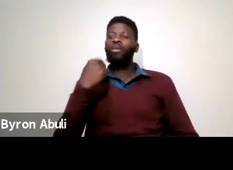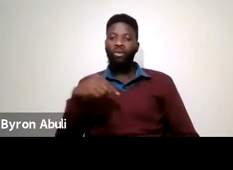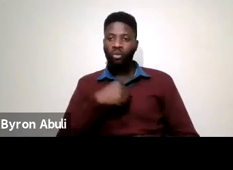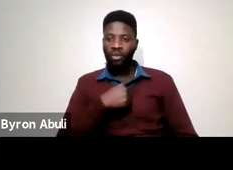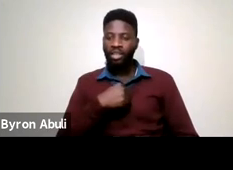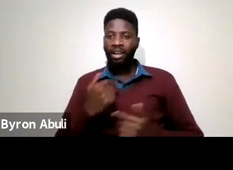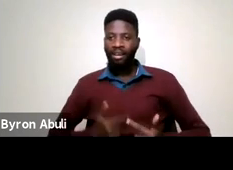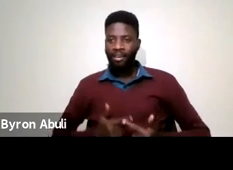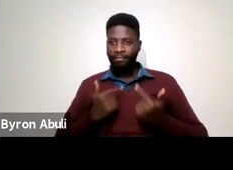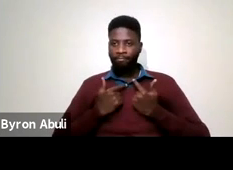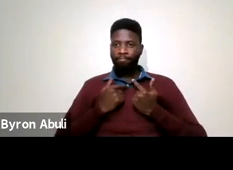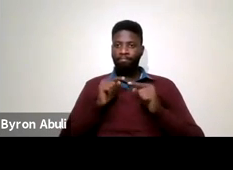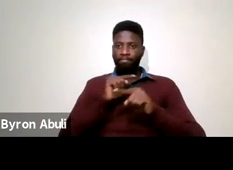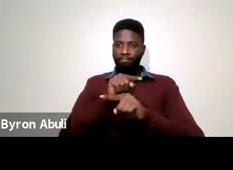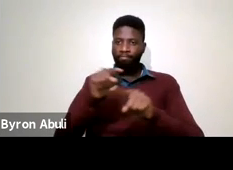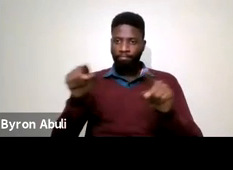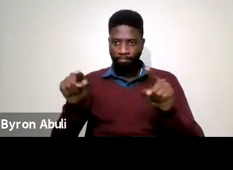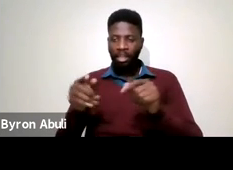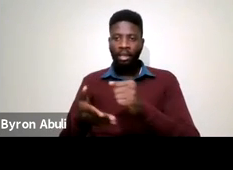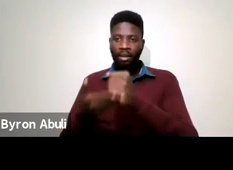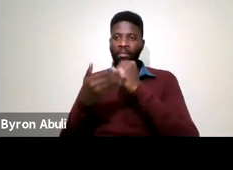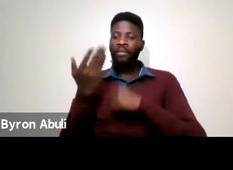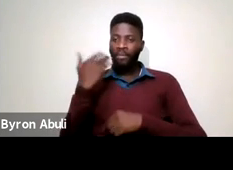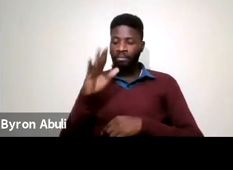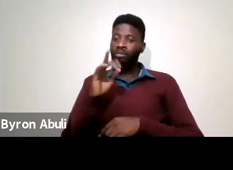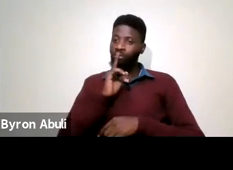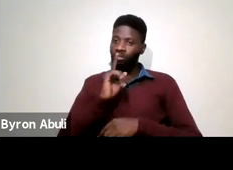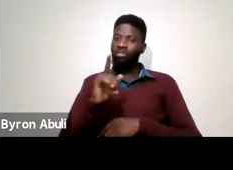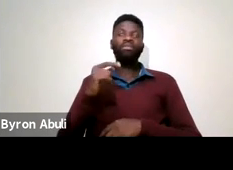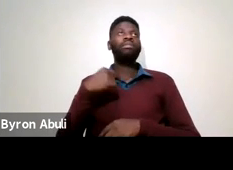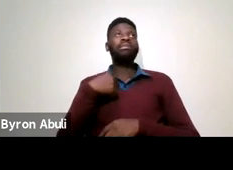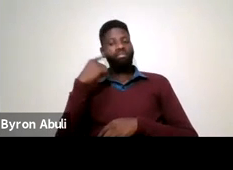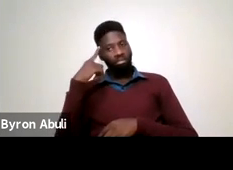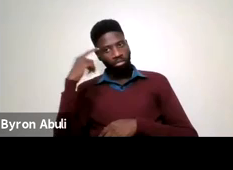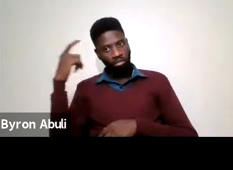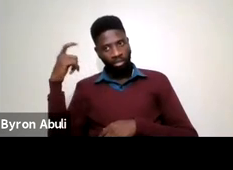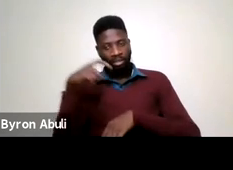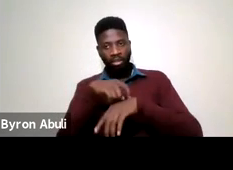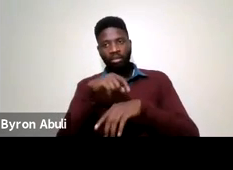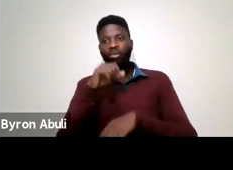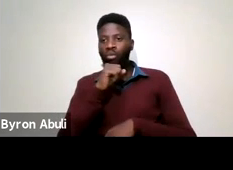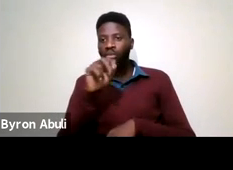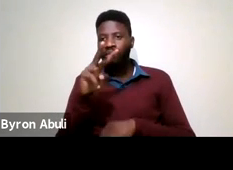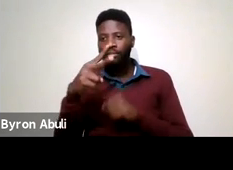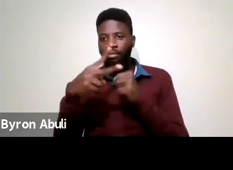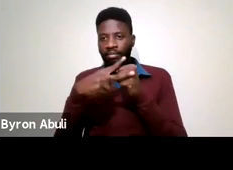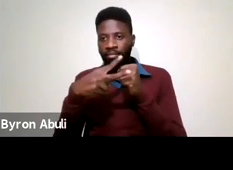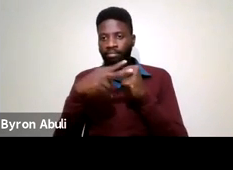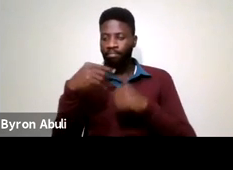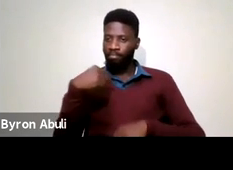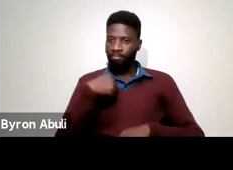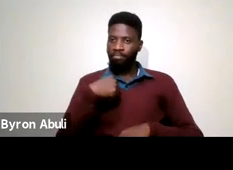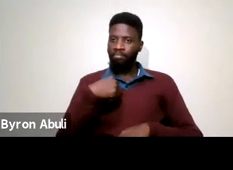life. That's for sure, I can say. And my dream at the age of 27, I should be